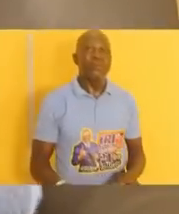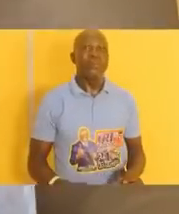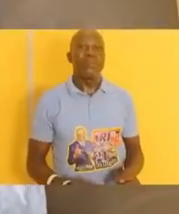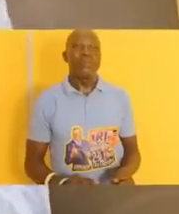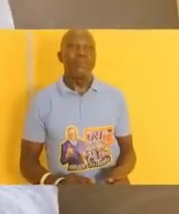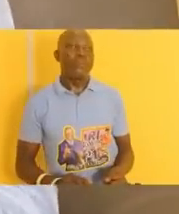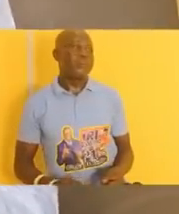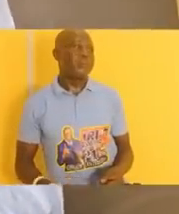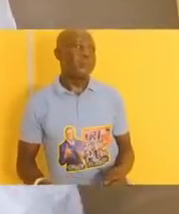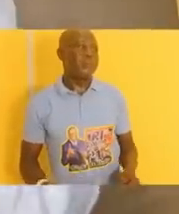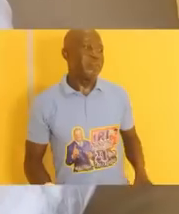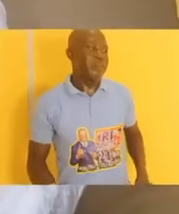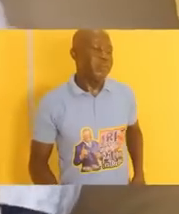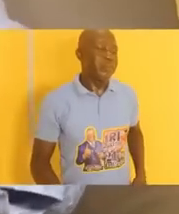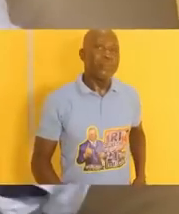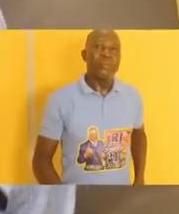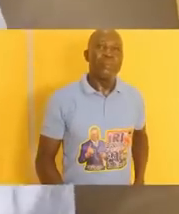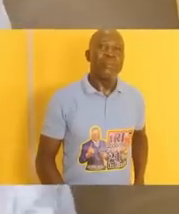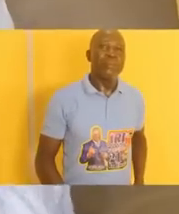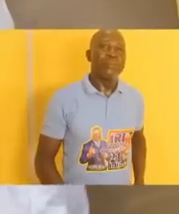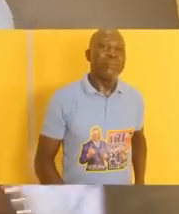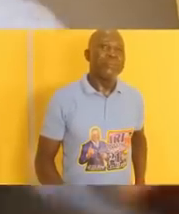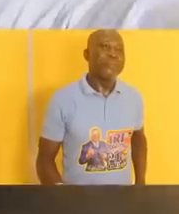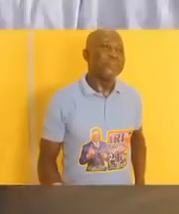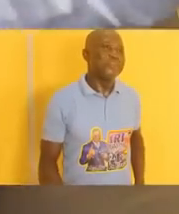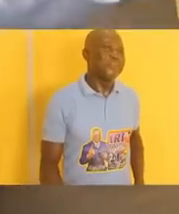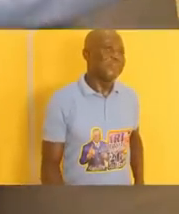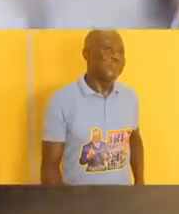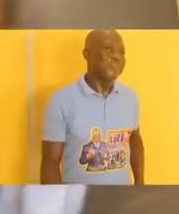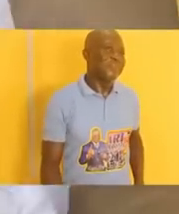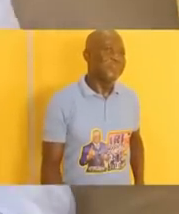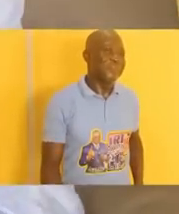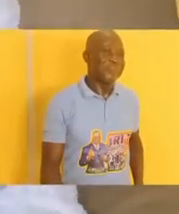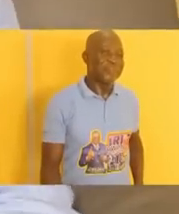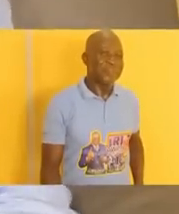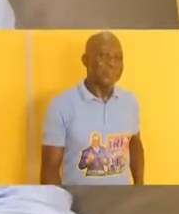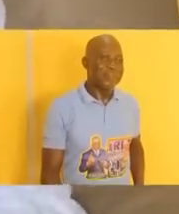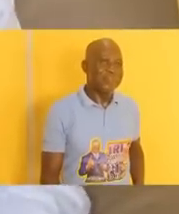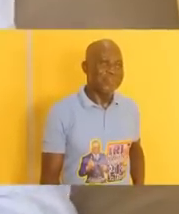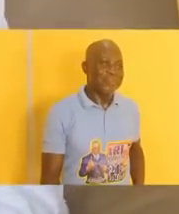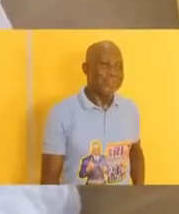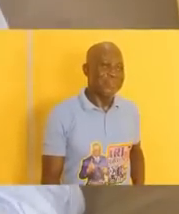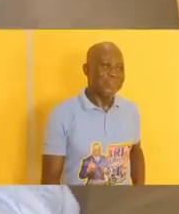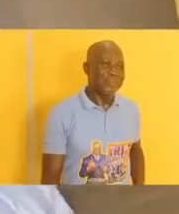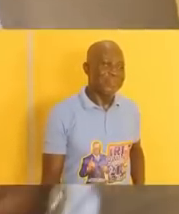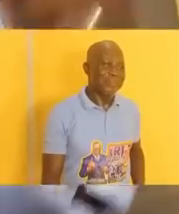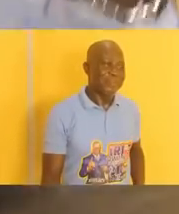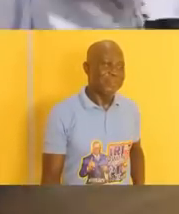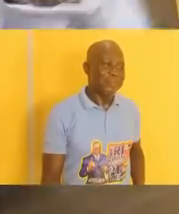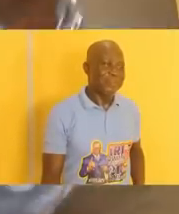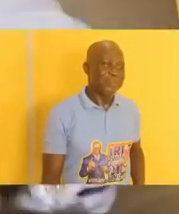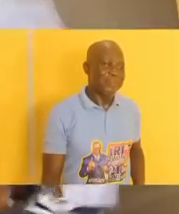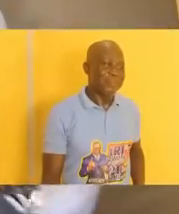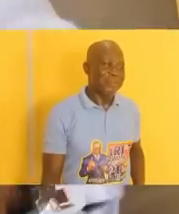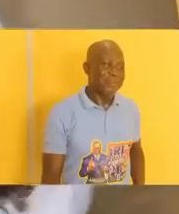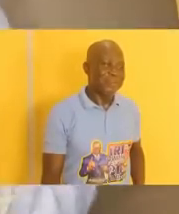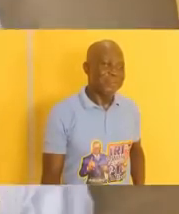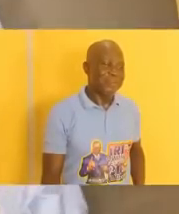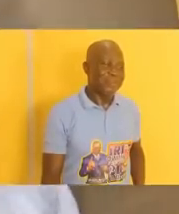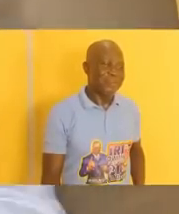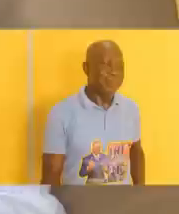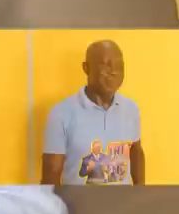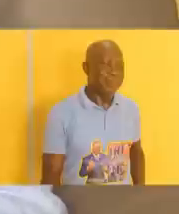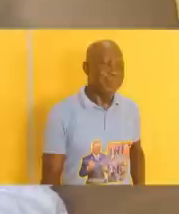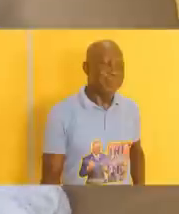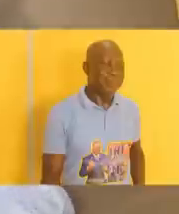dale. Lord God Jesus. In the name of Jesus. And the me agba. Oya kumbi owo. Let your pa just say pa